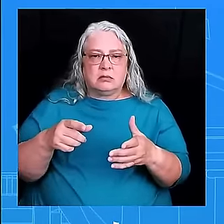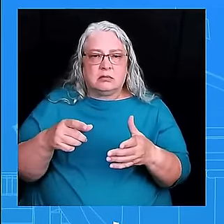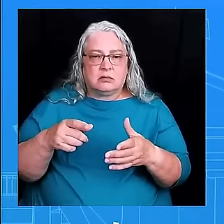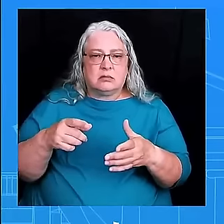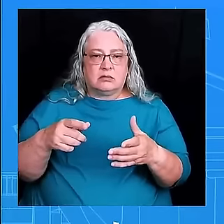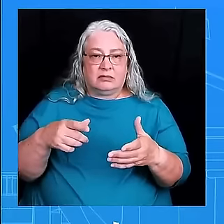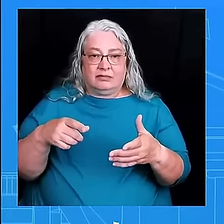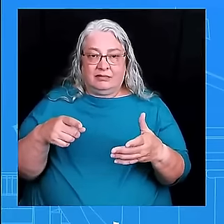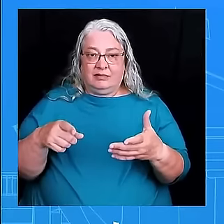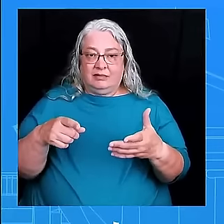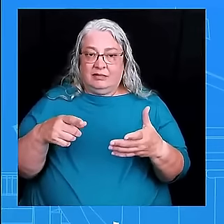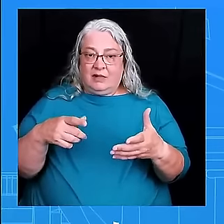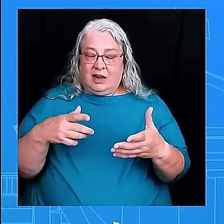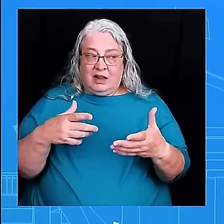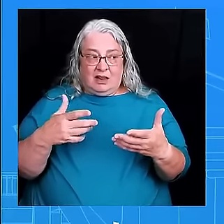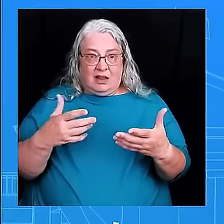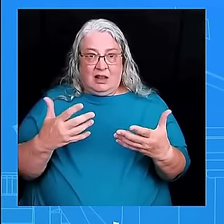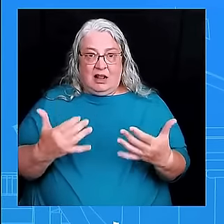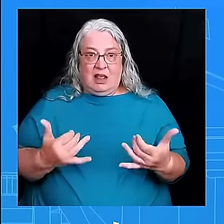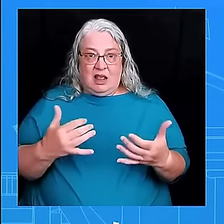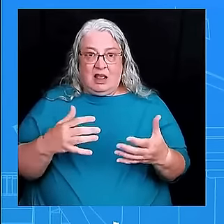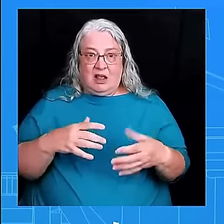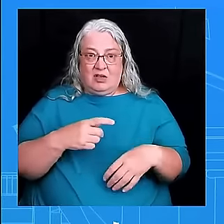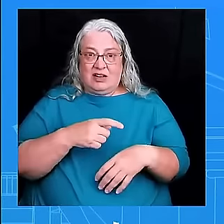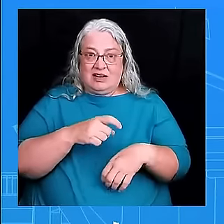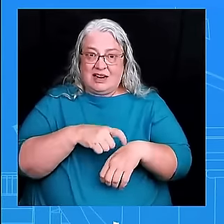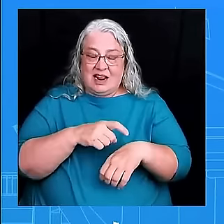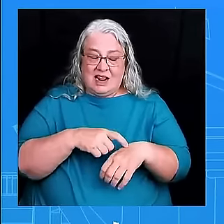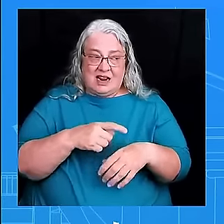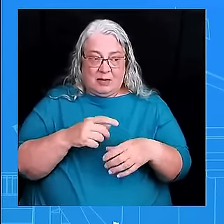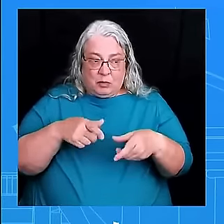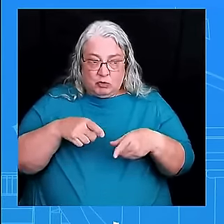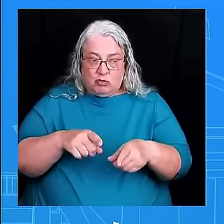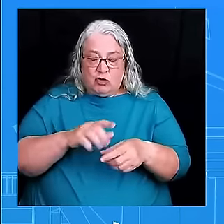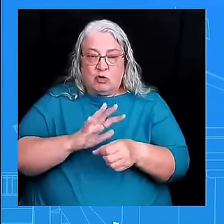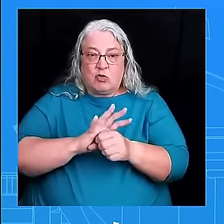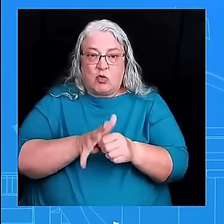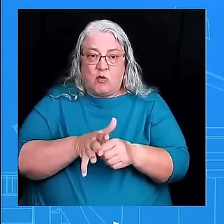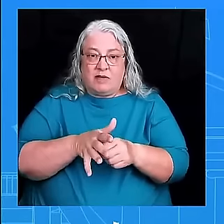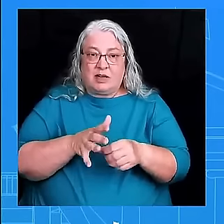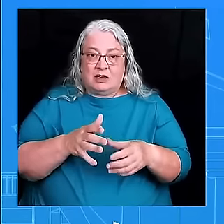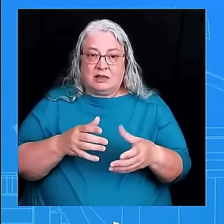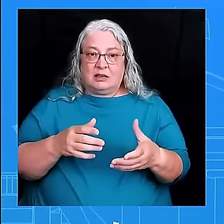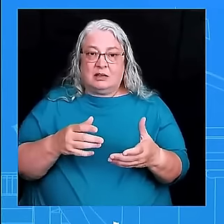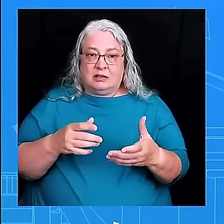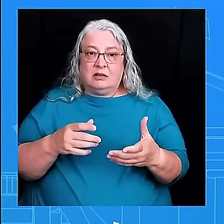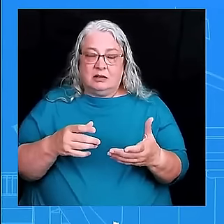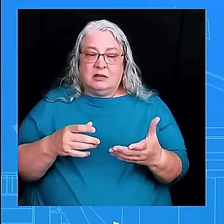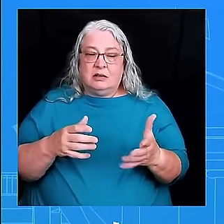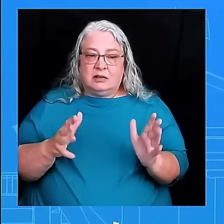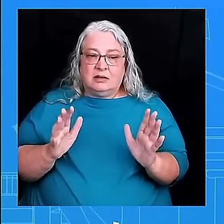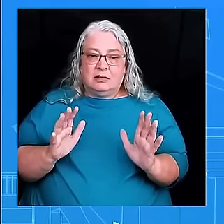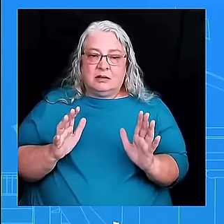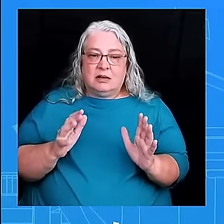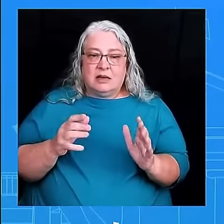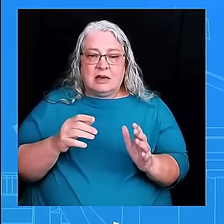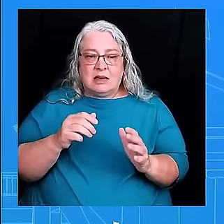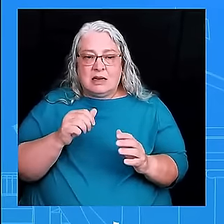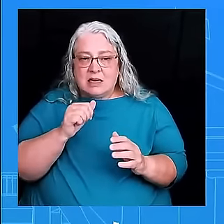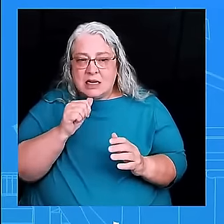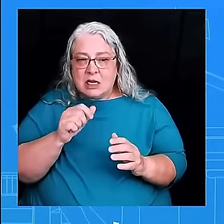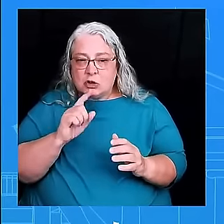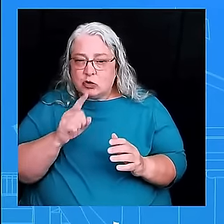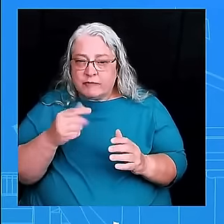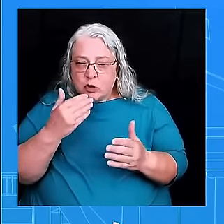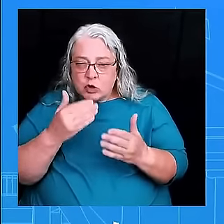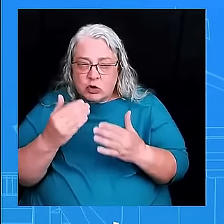the Federal Reserve. They are independent. We respect that, and so I'm not going to comment on that. Okay. Just to circle back, Jake did make the point that he believed